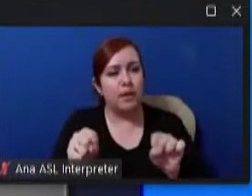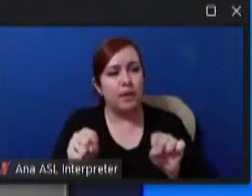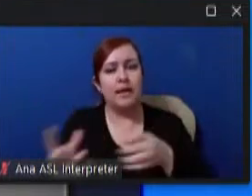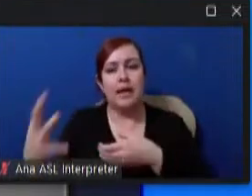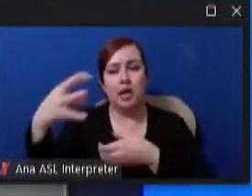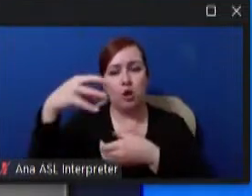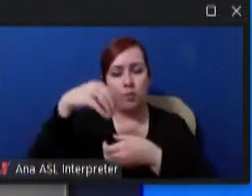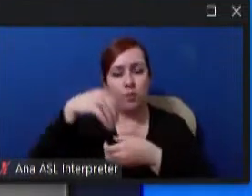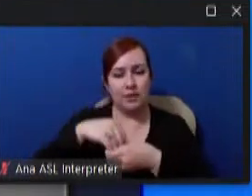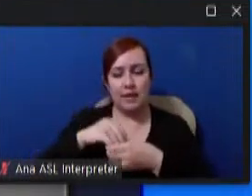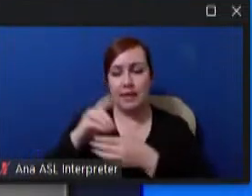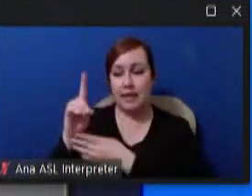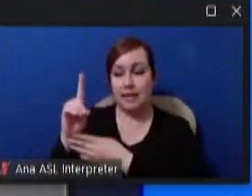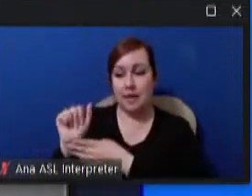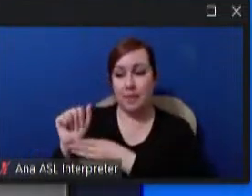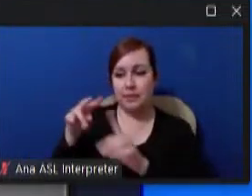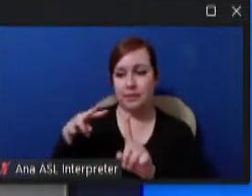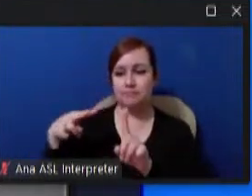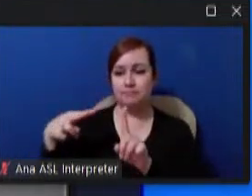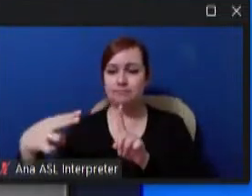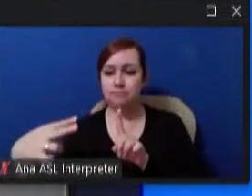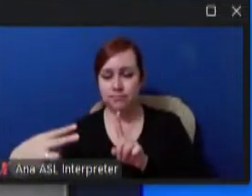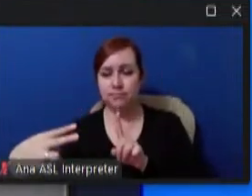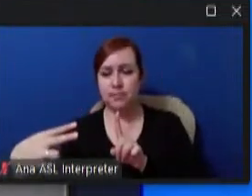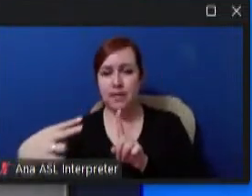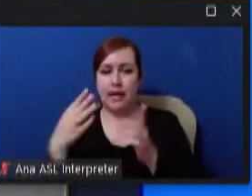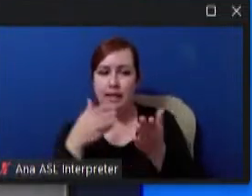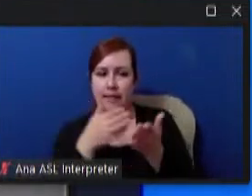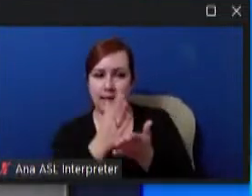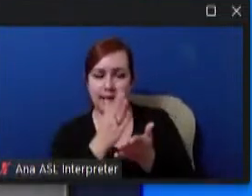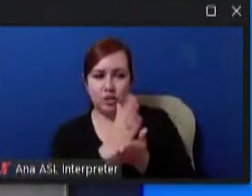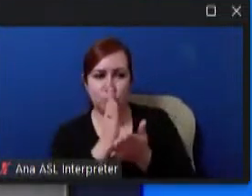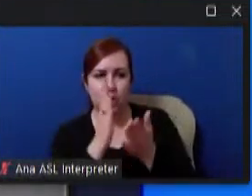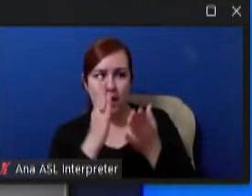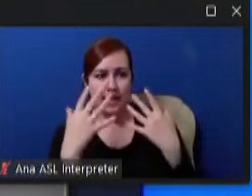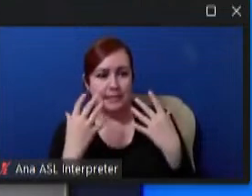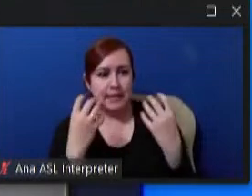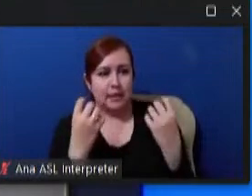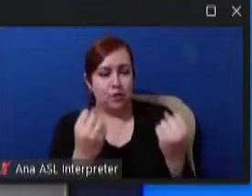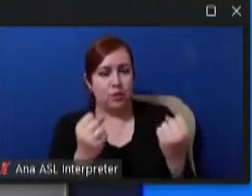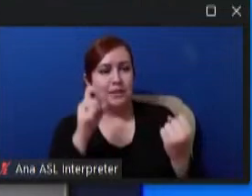you developing to ensure that those with disabilities